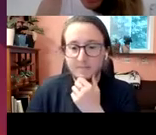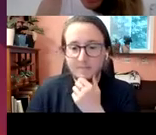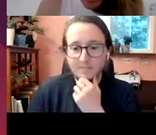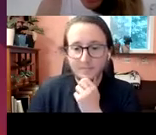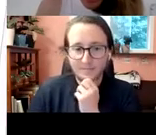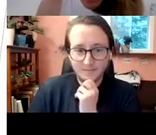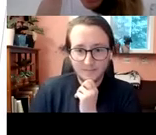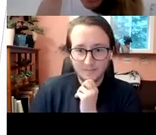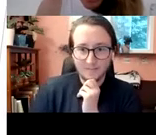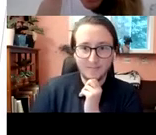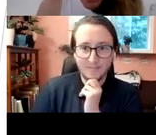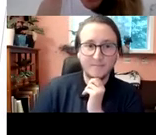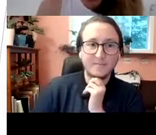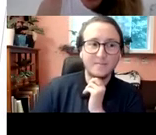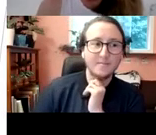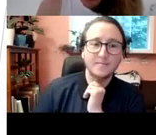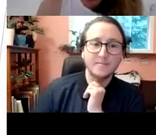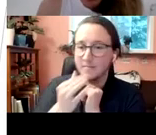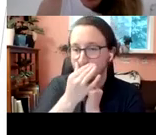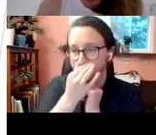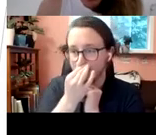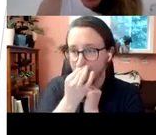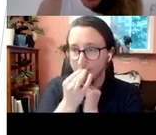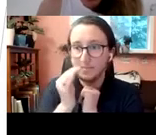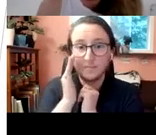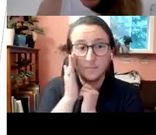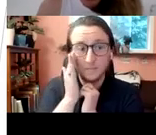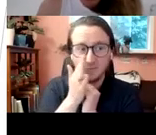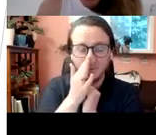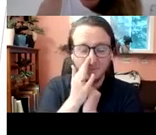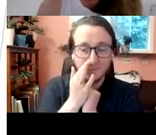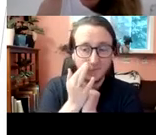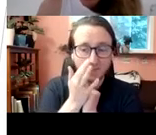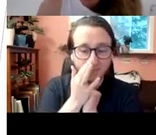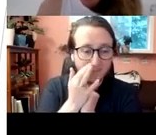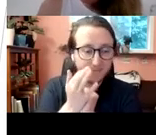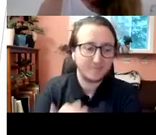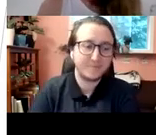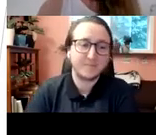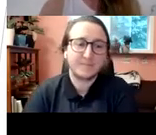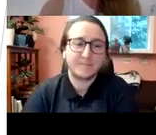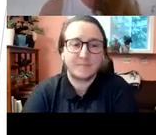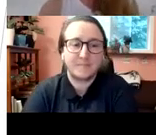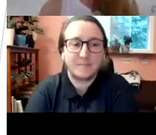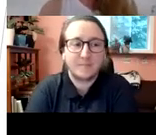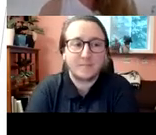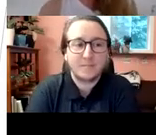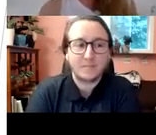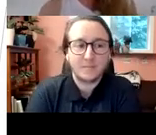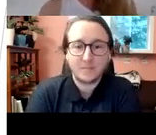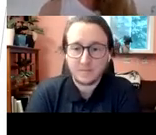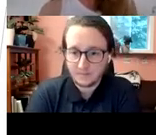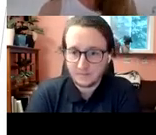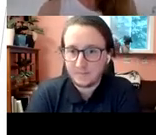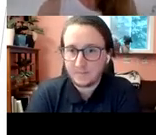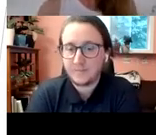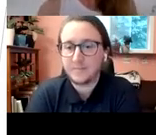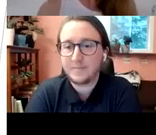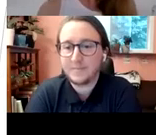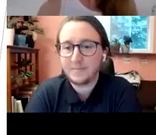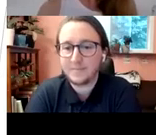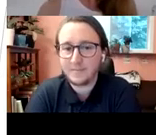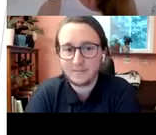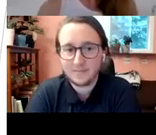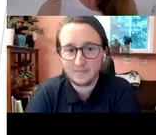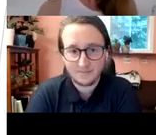Everyone, my name is Washington Silk. I am a therapist in Waterloo region. We wanted to include a land acknowledgement. So